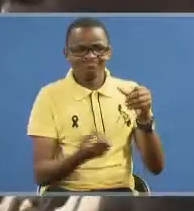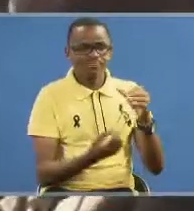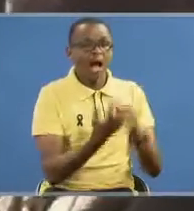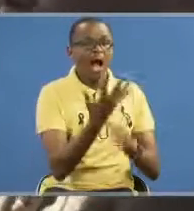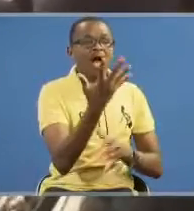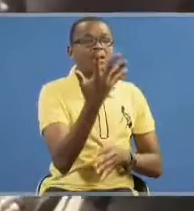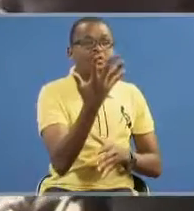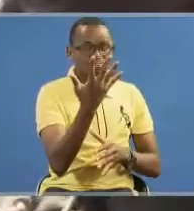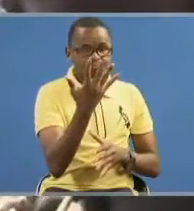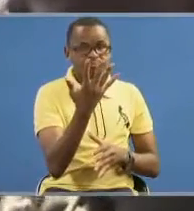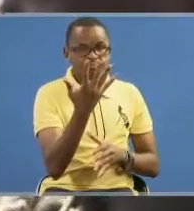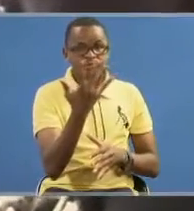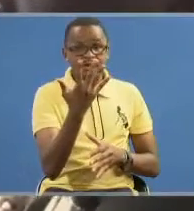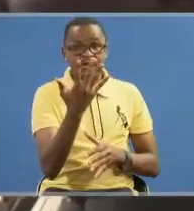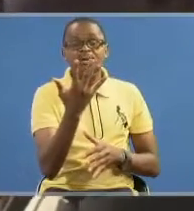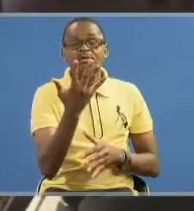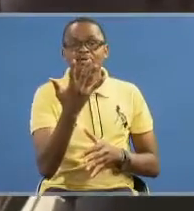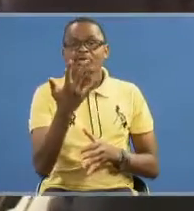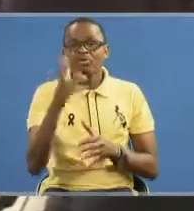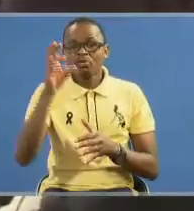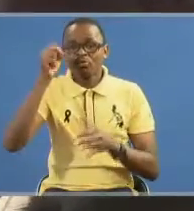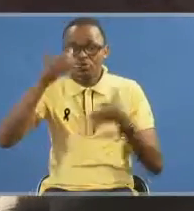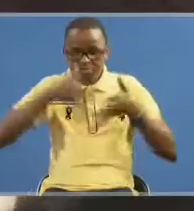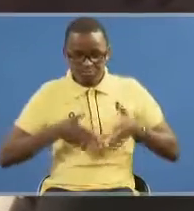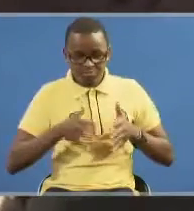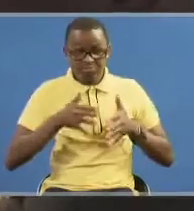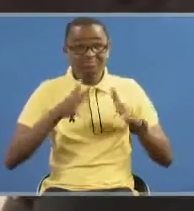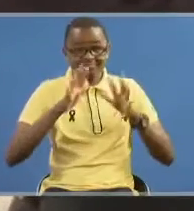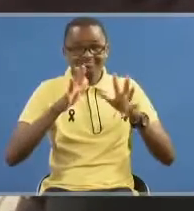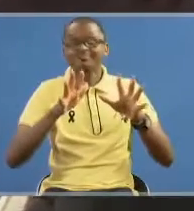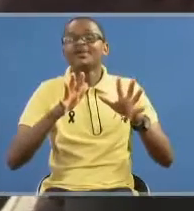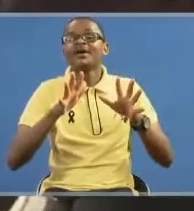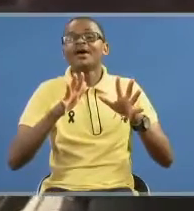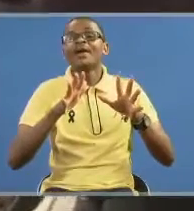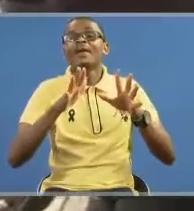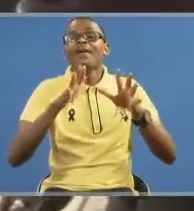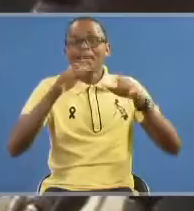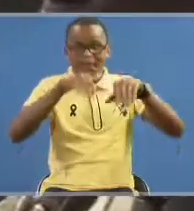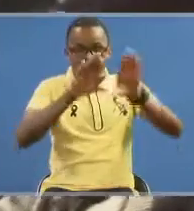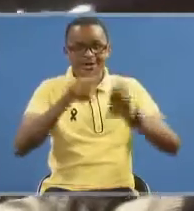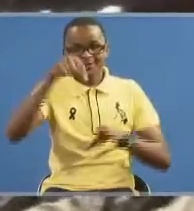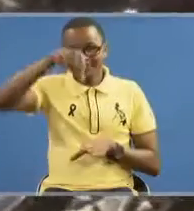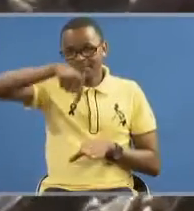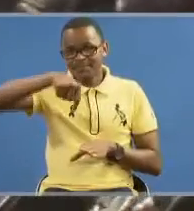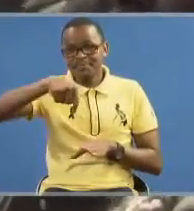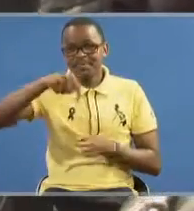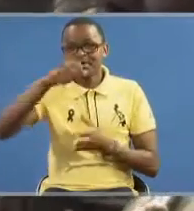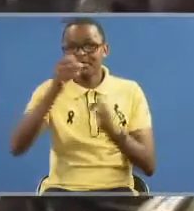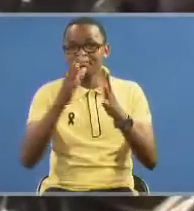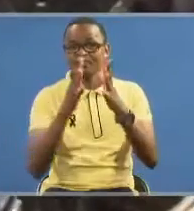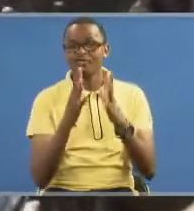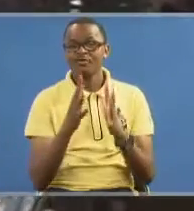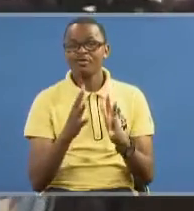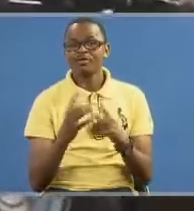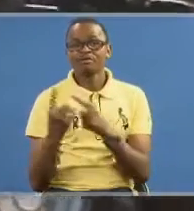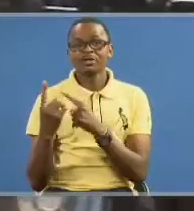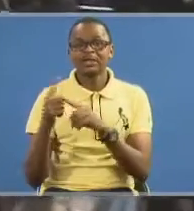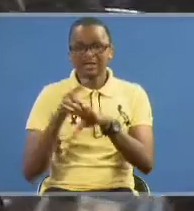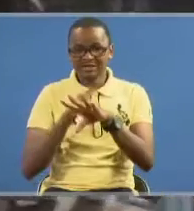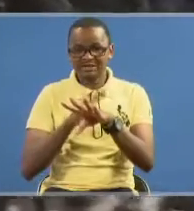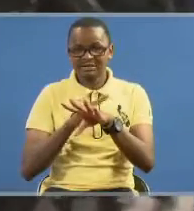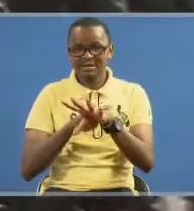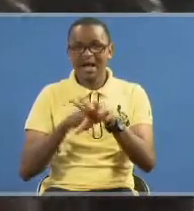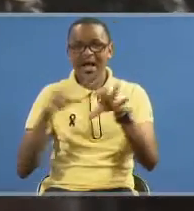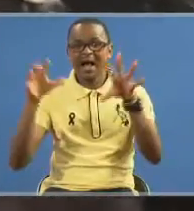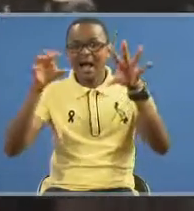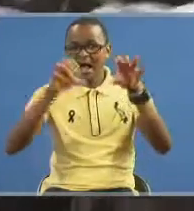An improvised explosive device was buried today at his home in Bungoma County. The officers who on patrol duty were attacked